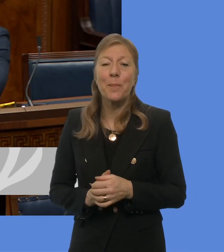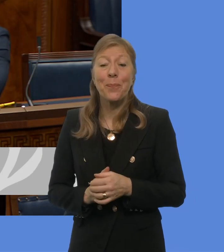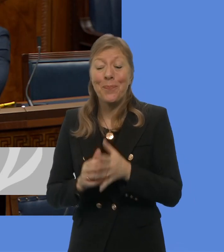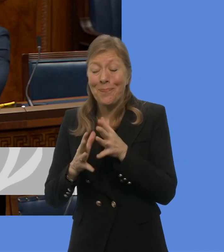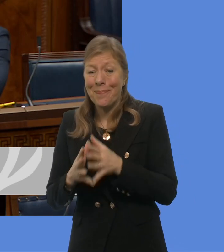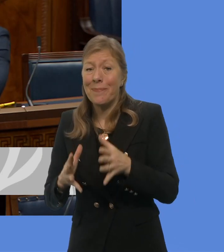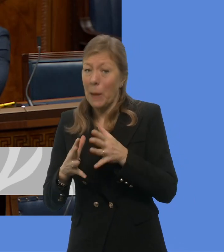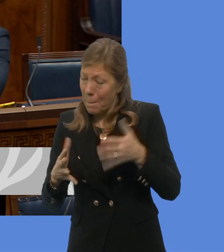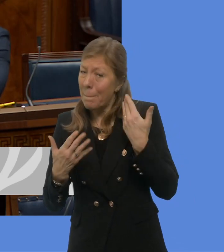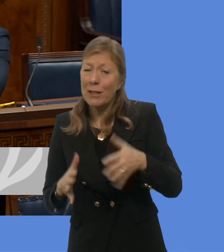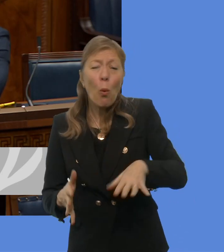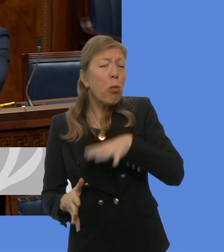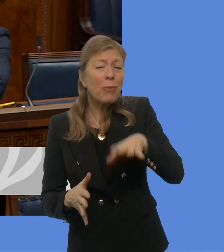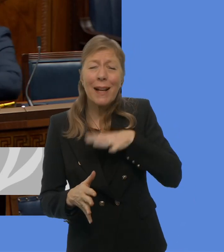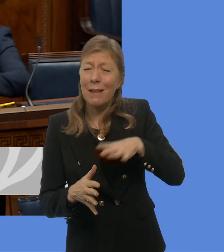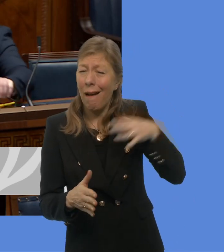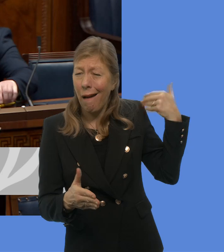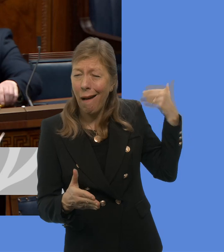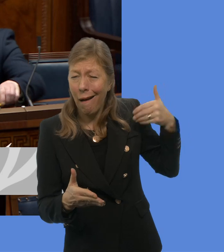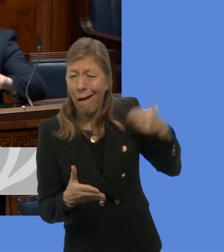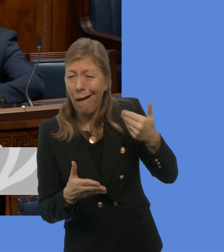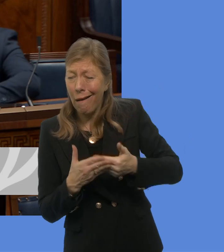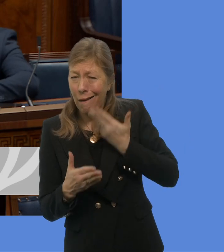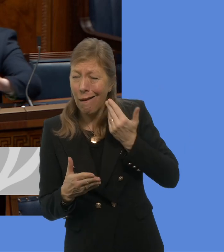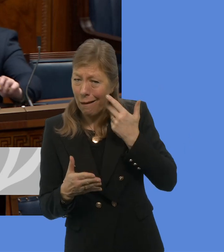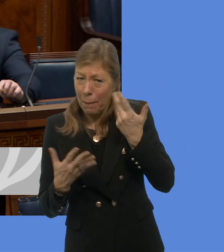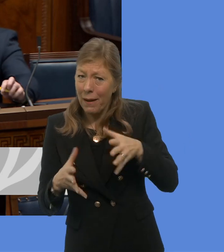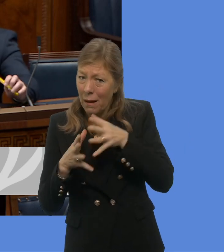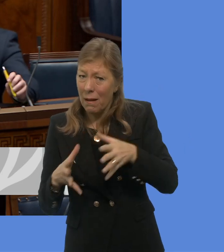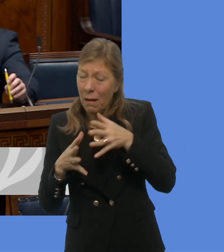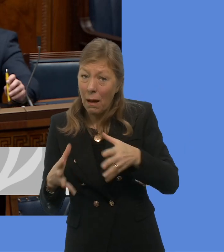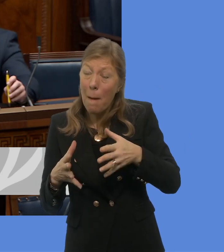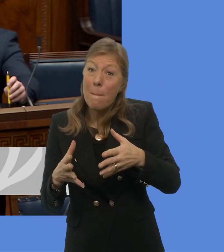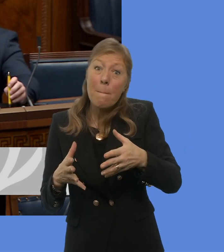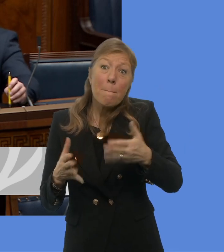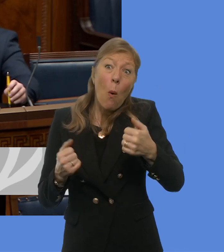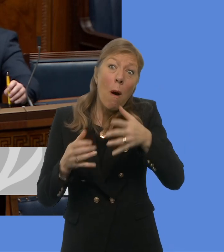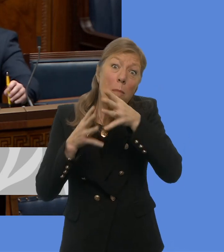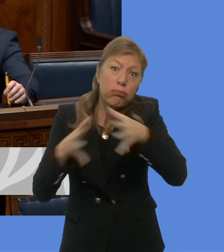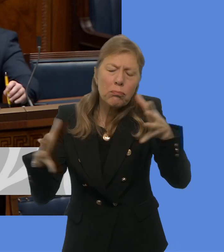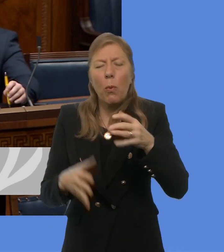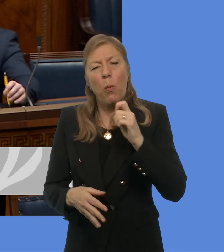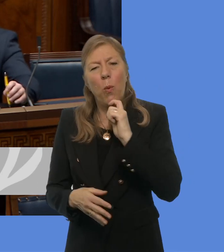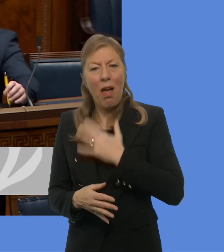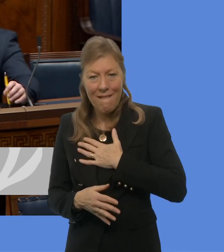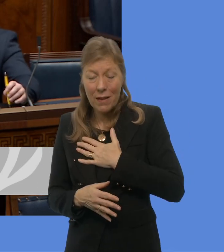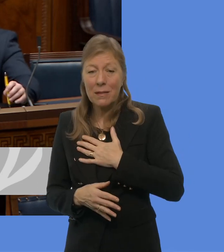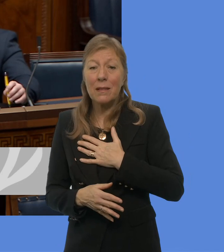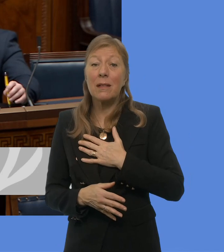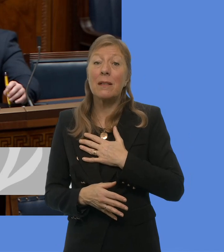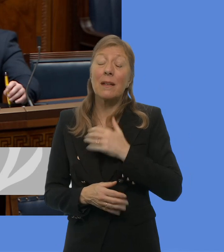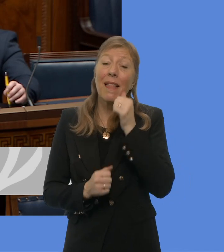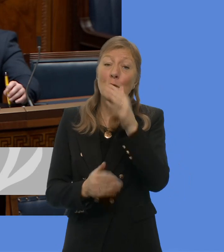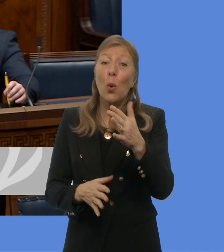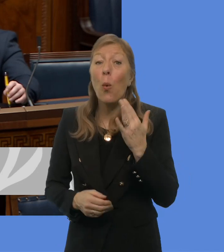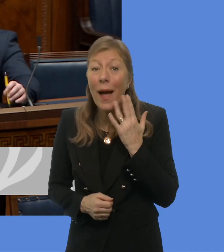doing over recent years. Would I like to increase it yet further? Yes, of course I would. Would I like to provide a timescale? Yes, I